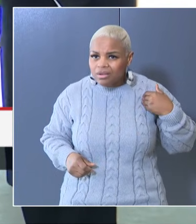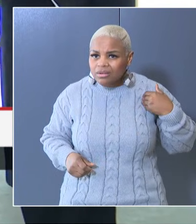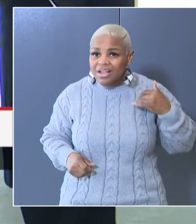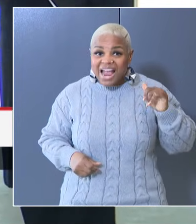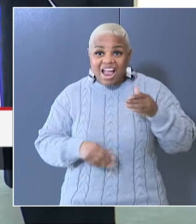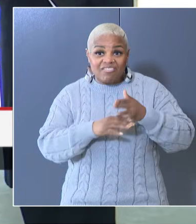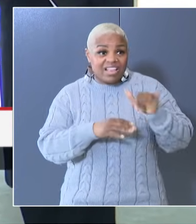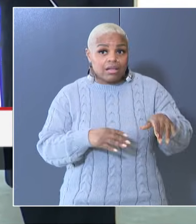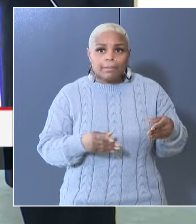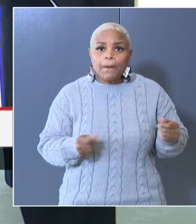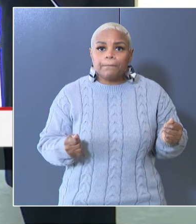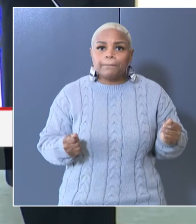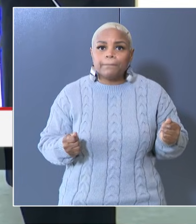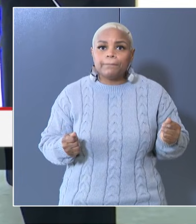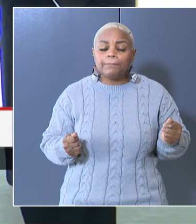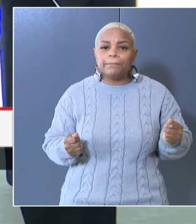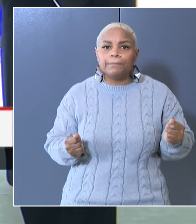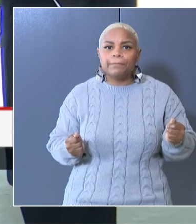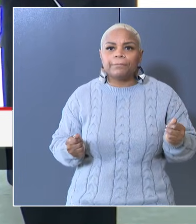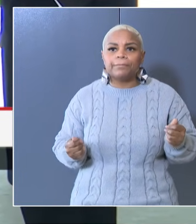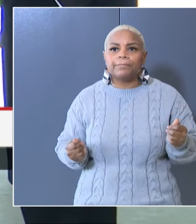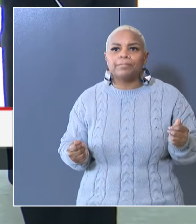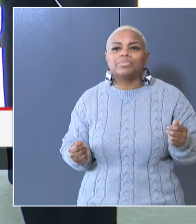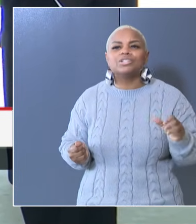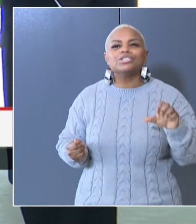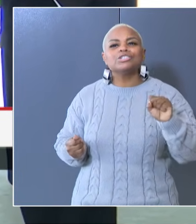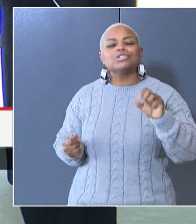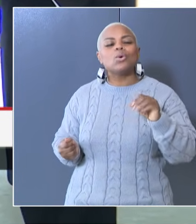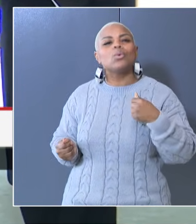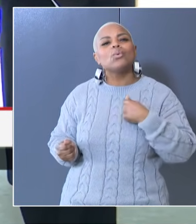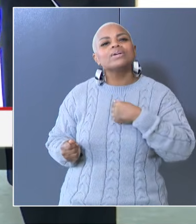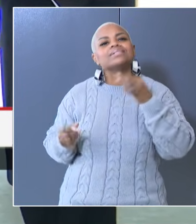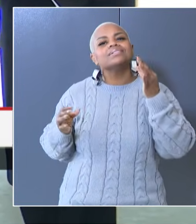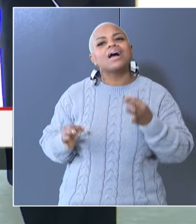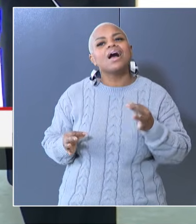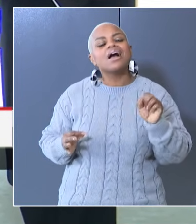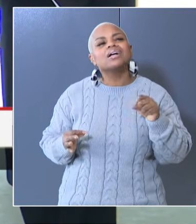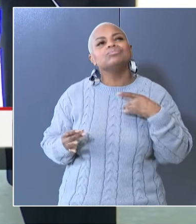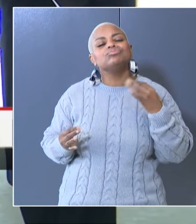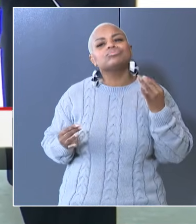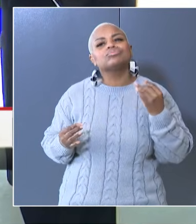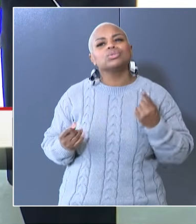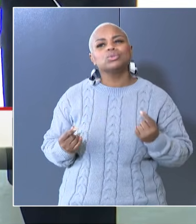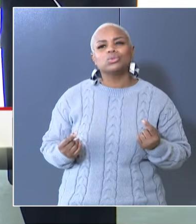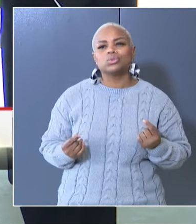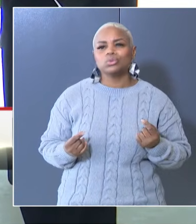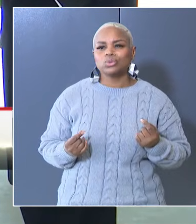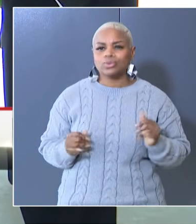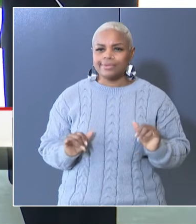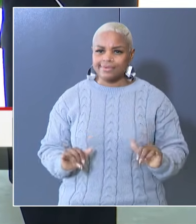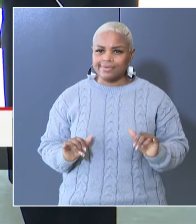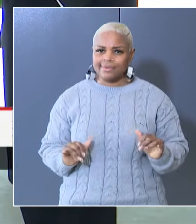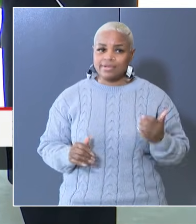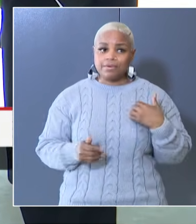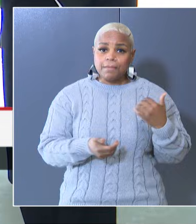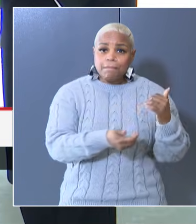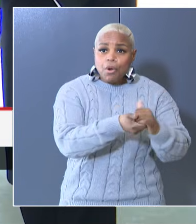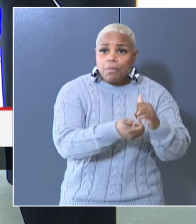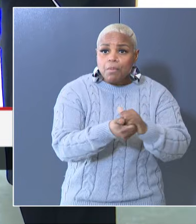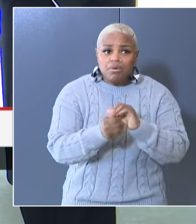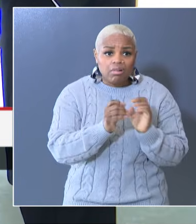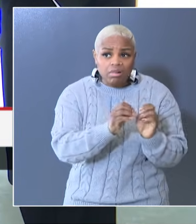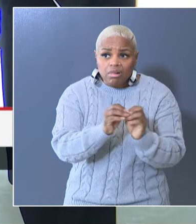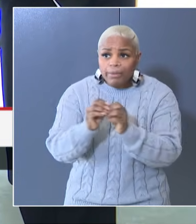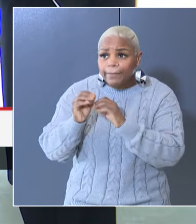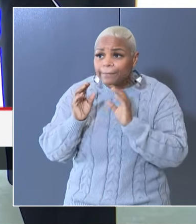providing both pre-development and construction loan with Mark, James, and Chris Van Arsdale, the two partners here. But we're reversing